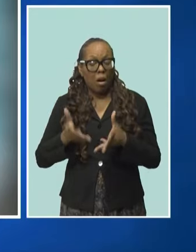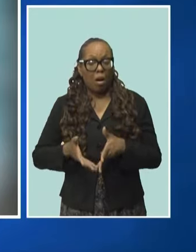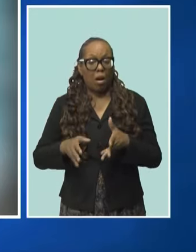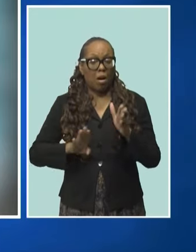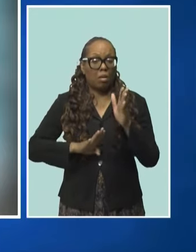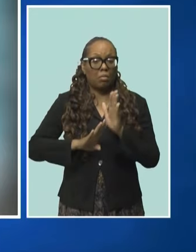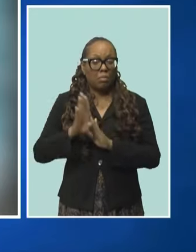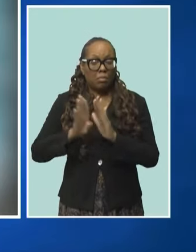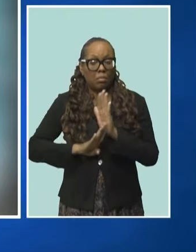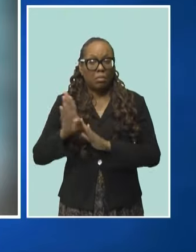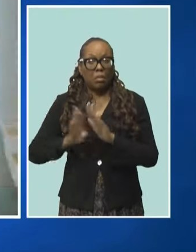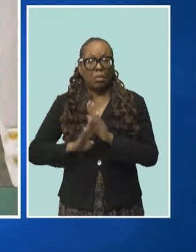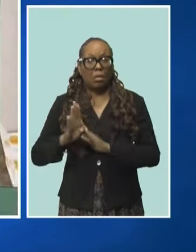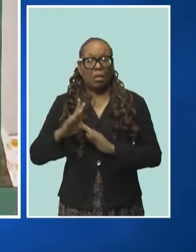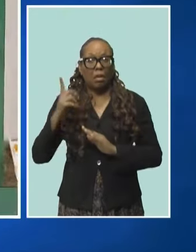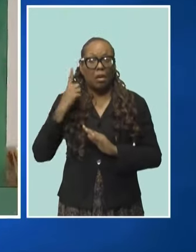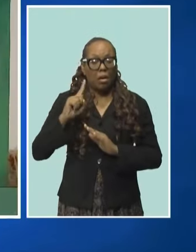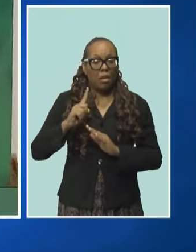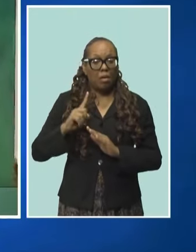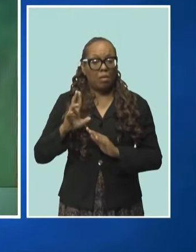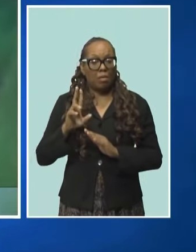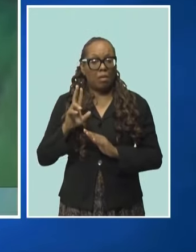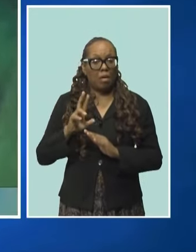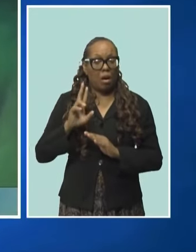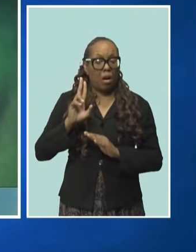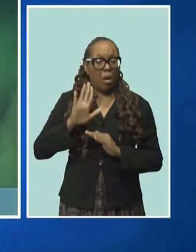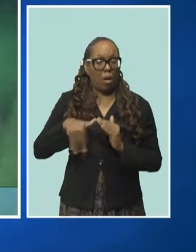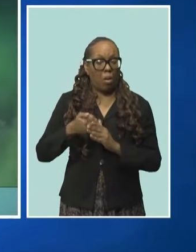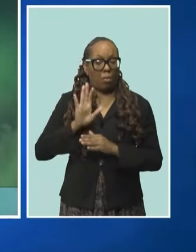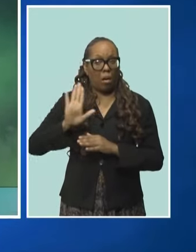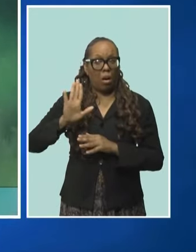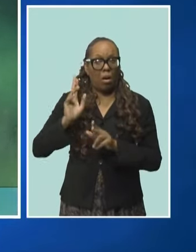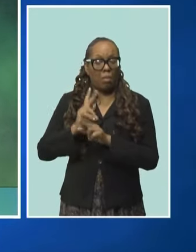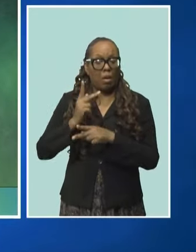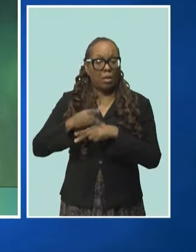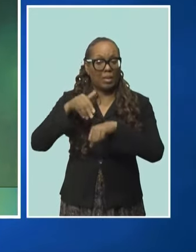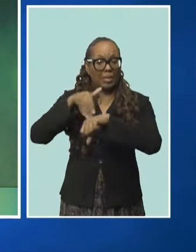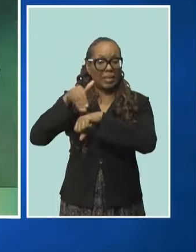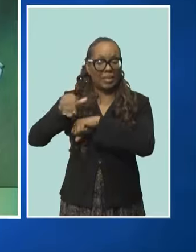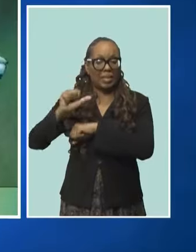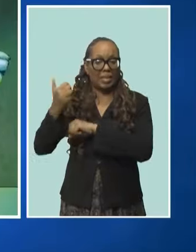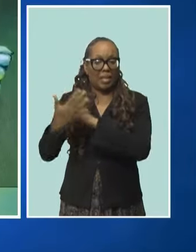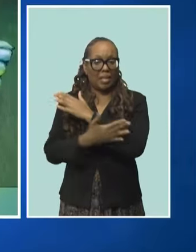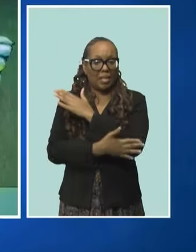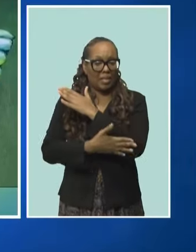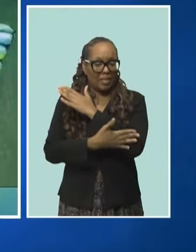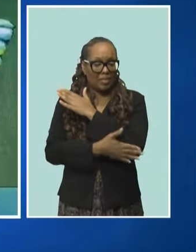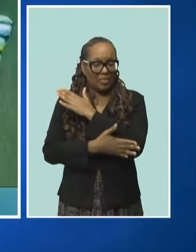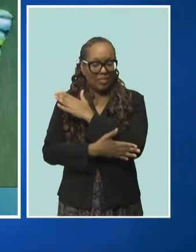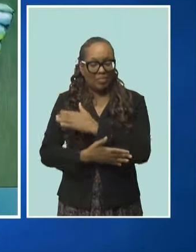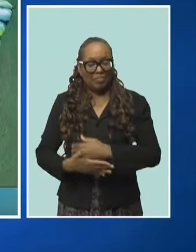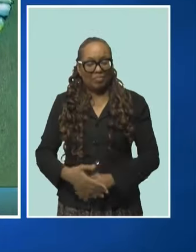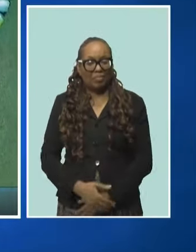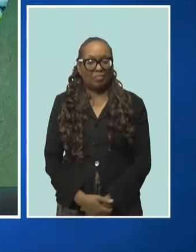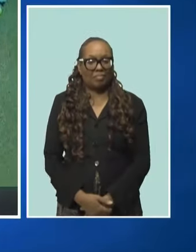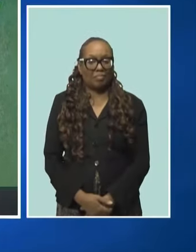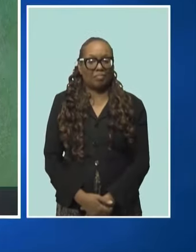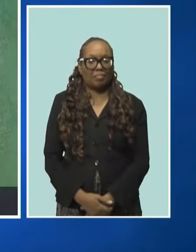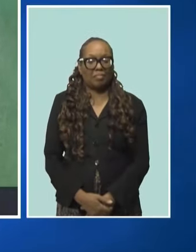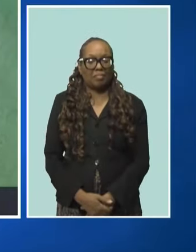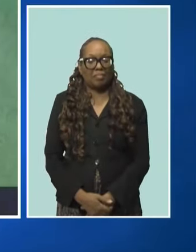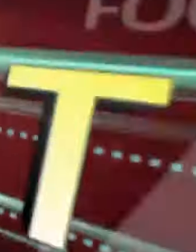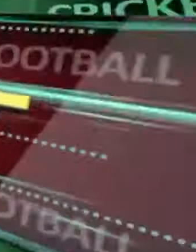a roadmap for exports of NJClaus's products. Trevor Thorpe for the YES Business